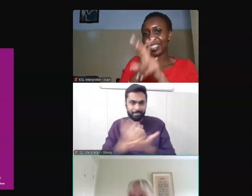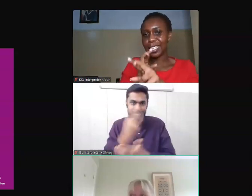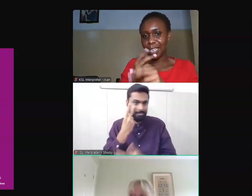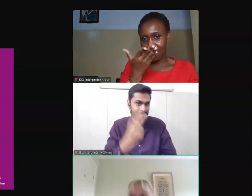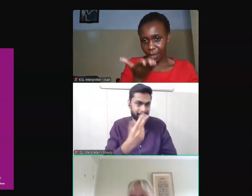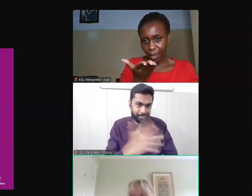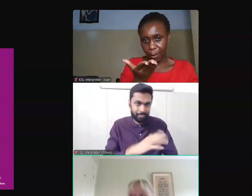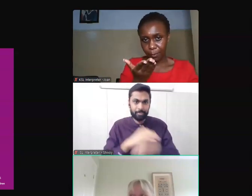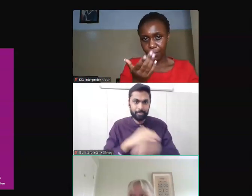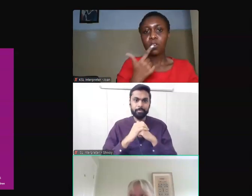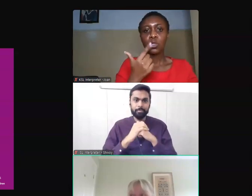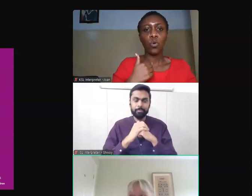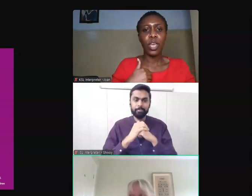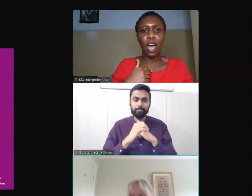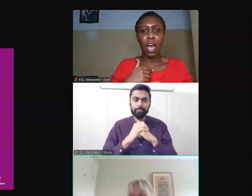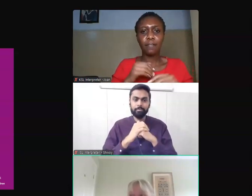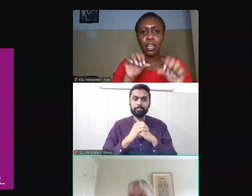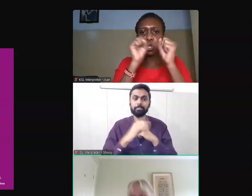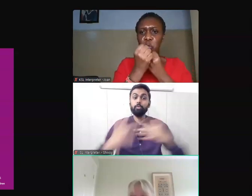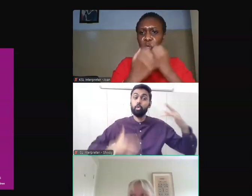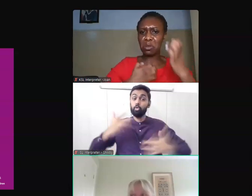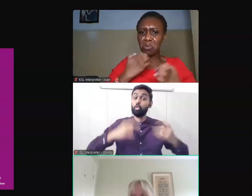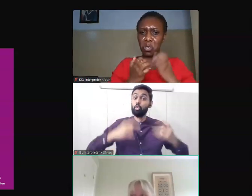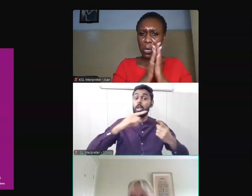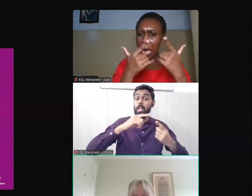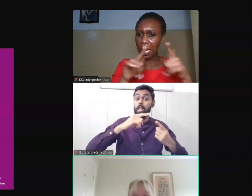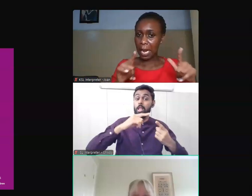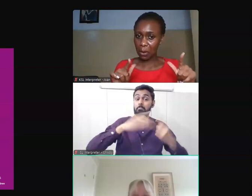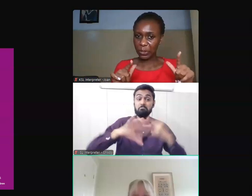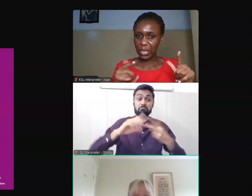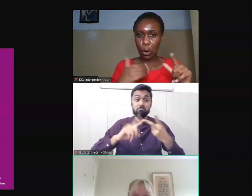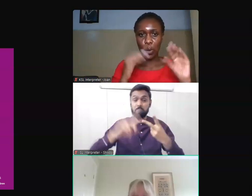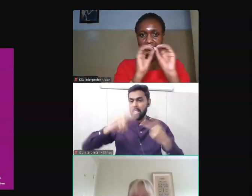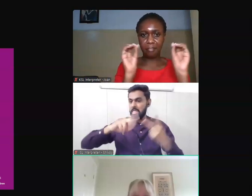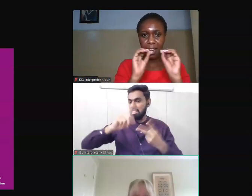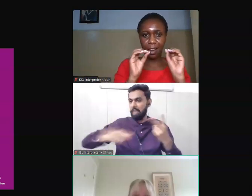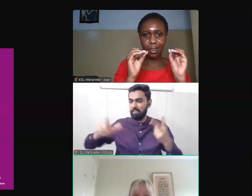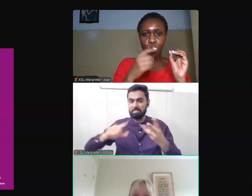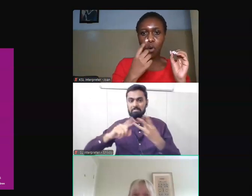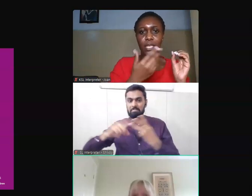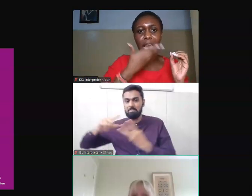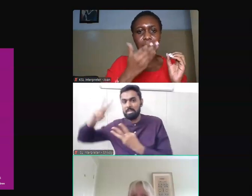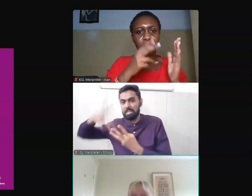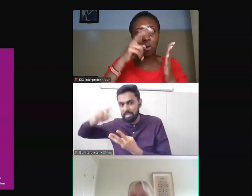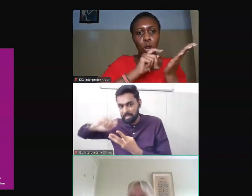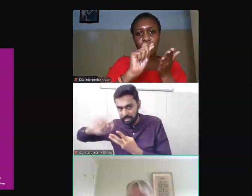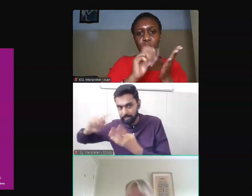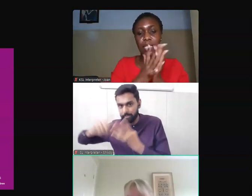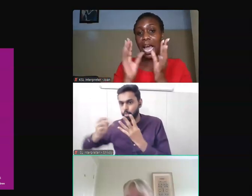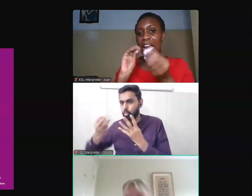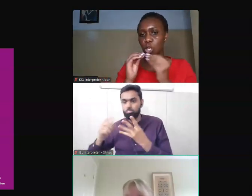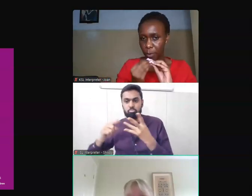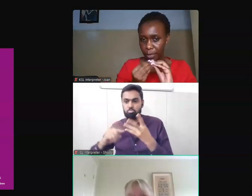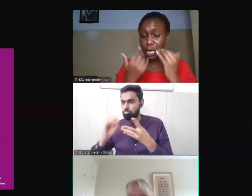got social, emotional, and language. We've got none for literacy and numeracy. Okay, so I'm now